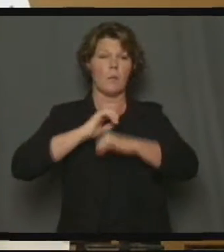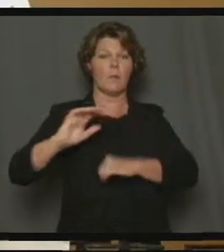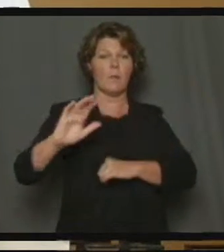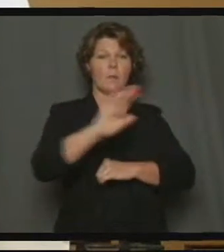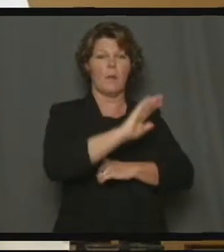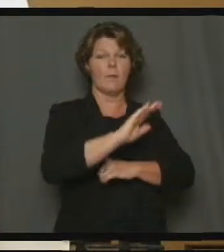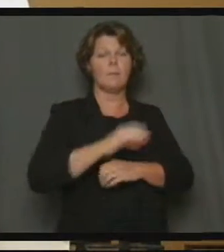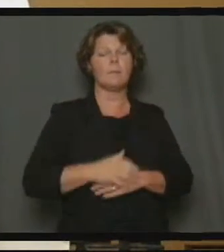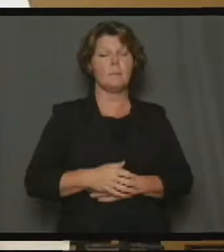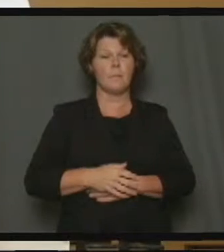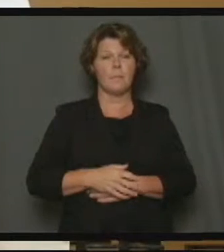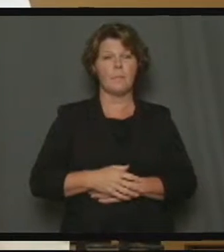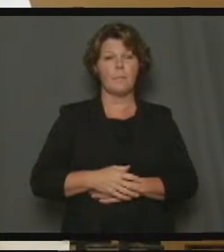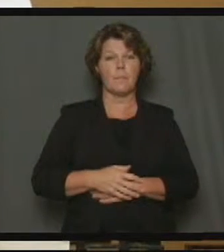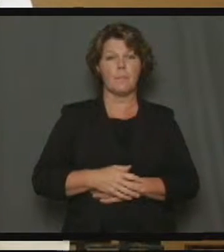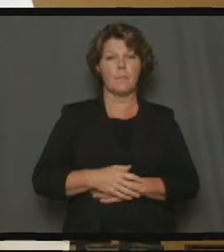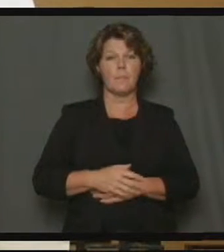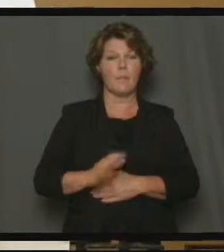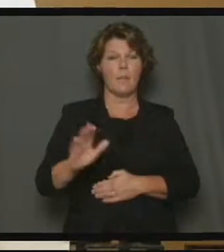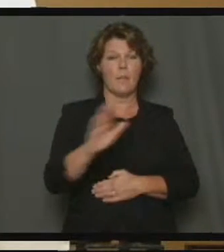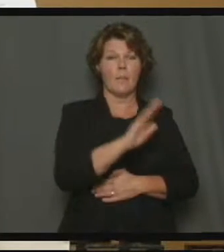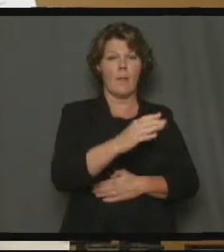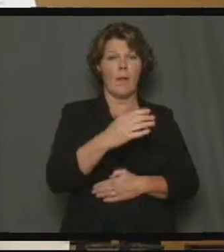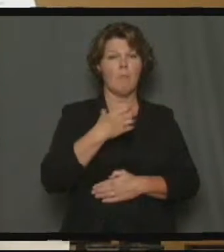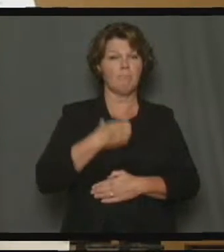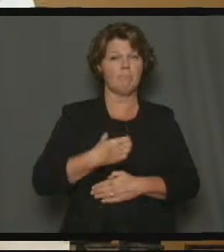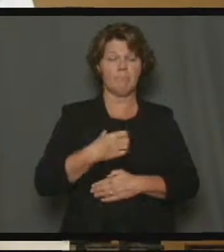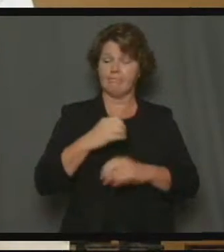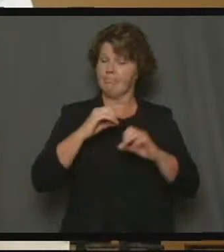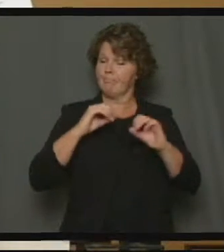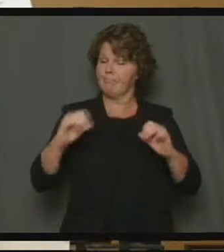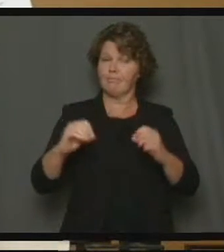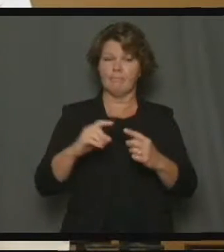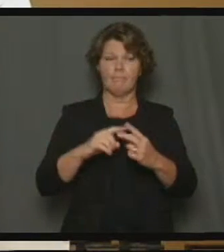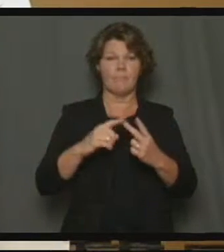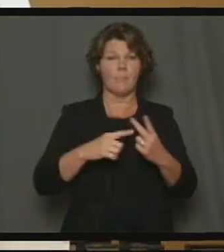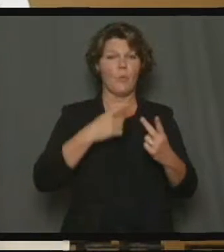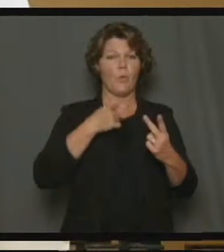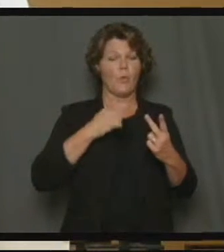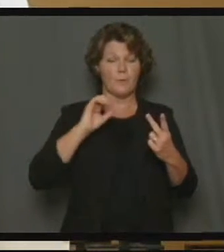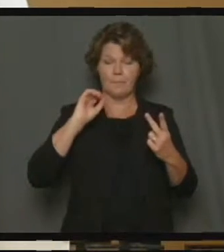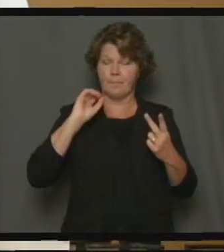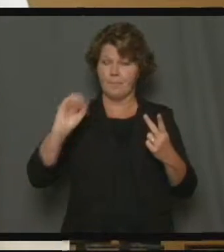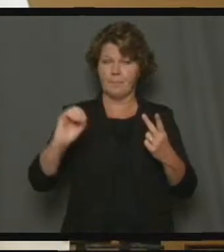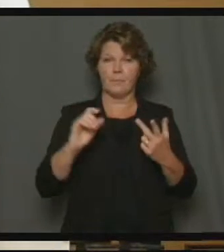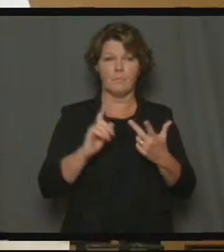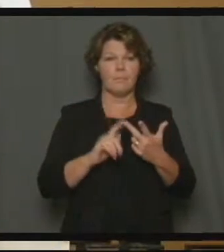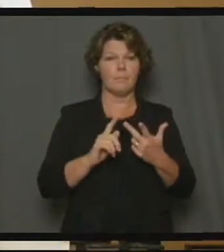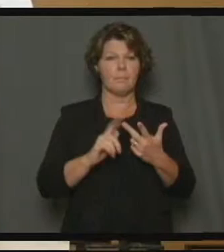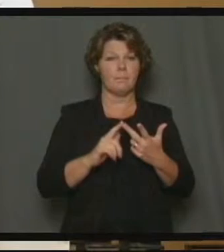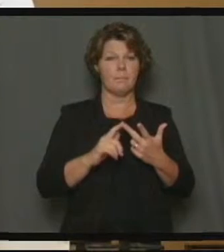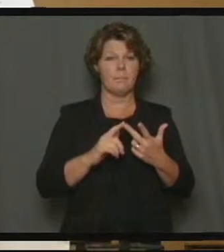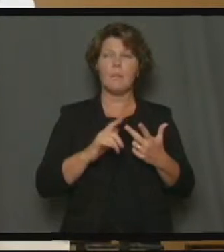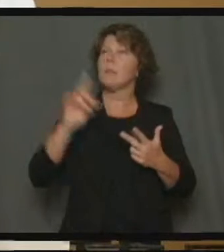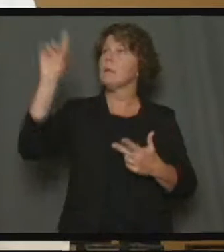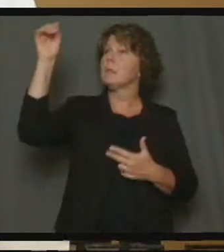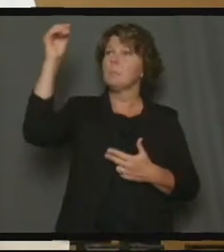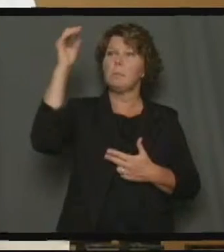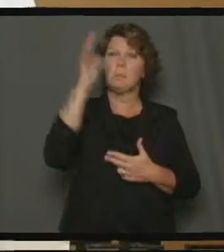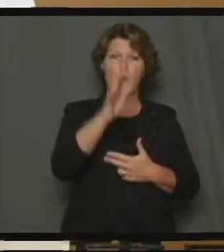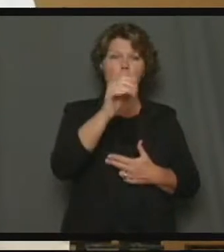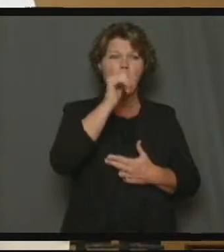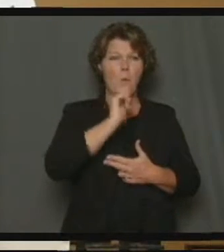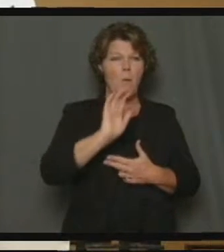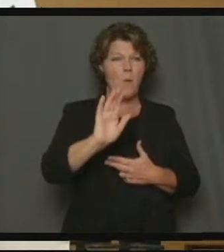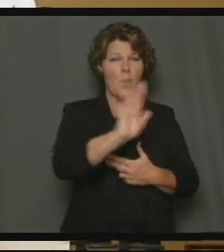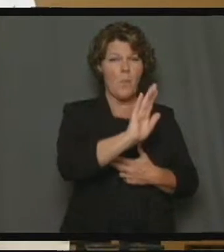his presence. They shall hunger no more, neither thirst any more. The sun shall not